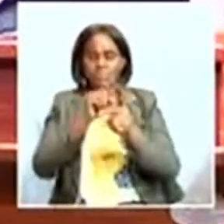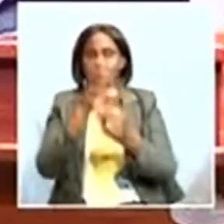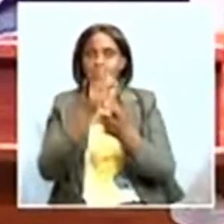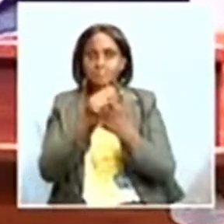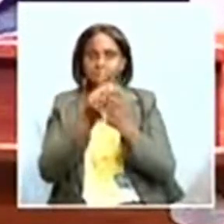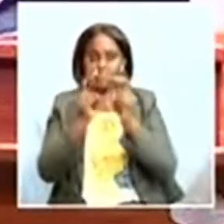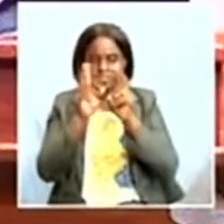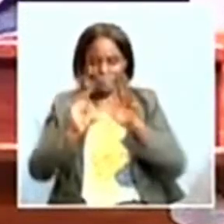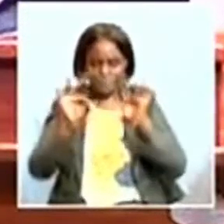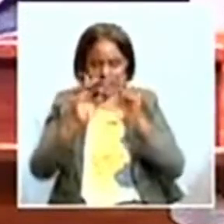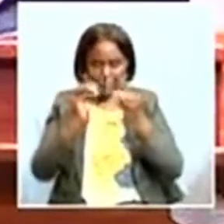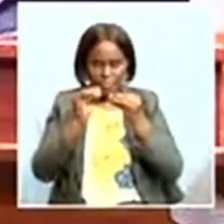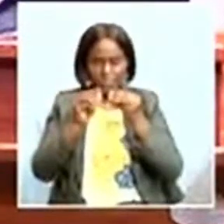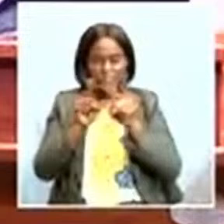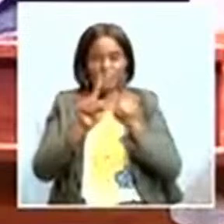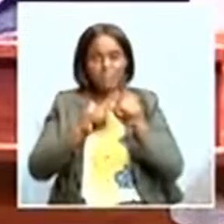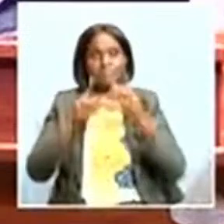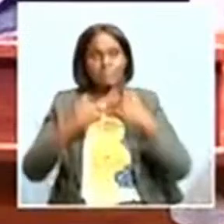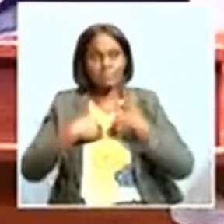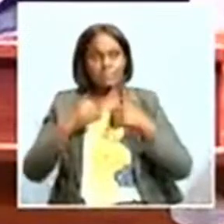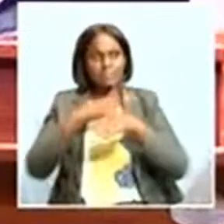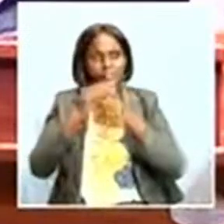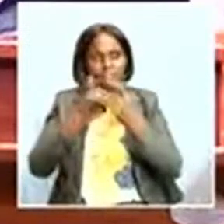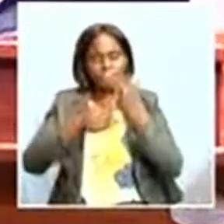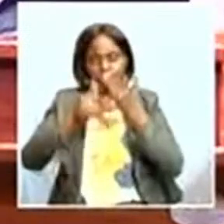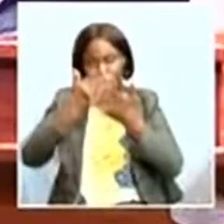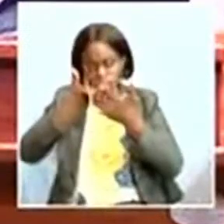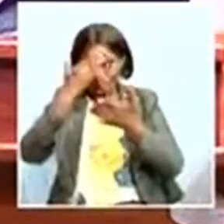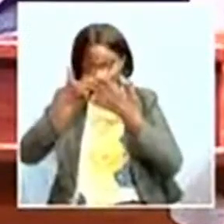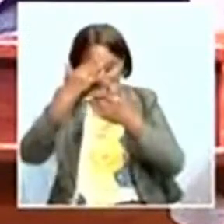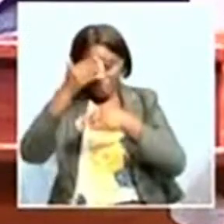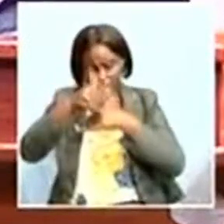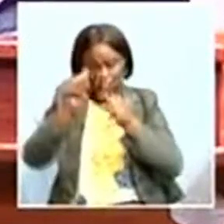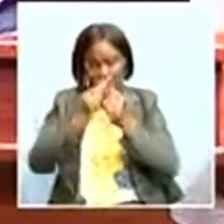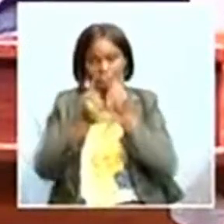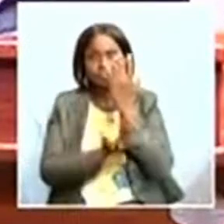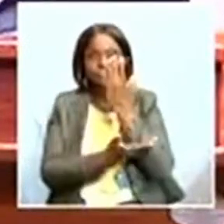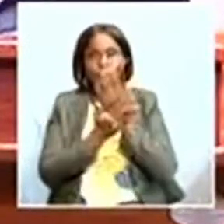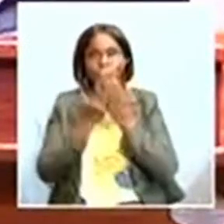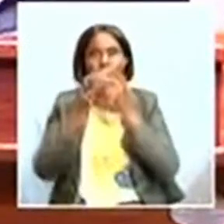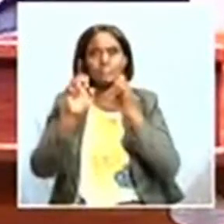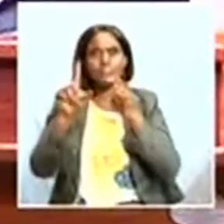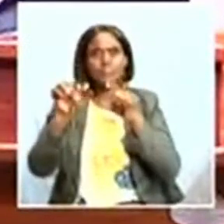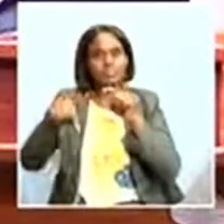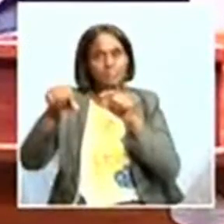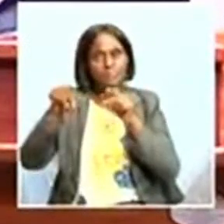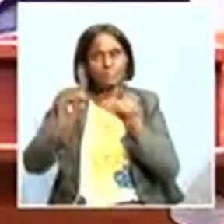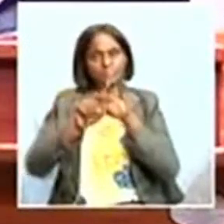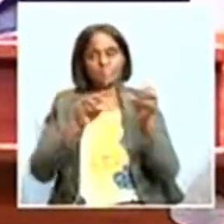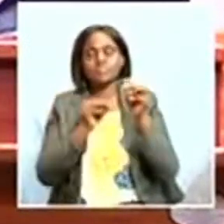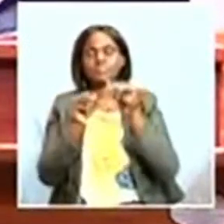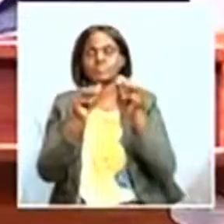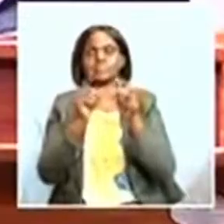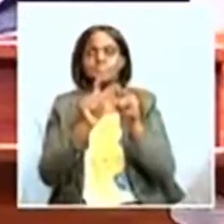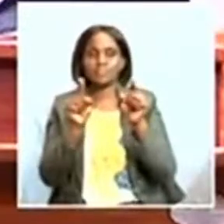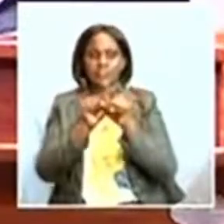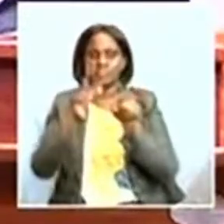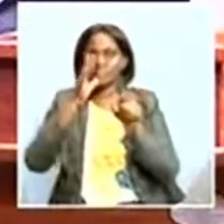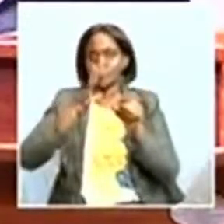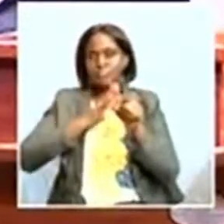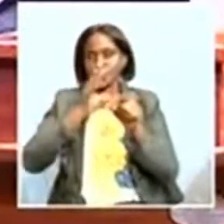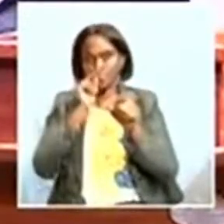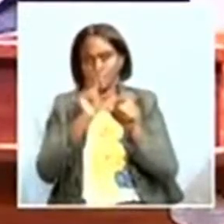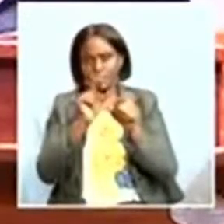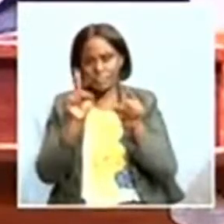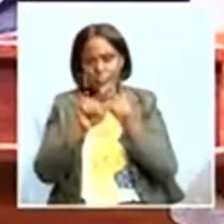is critical in accommodating rising student enrollment and improving education quality nationwide. Madam